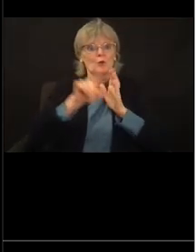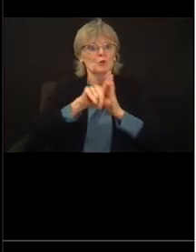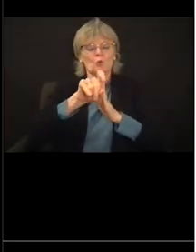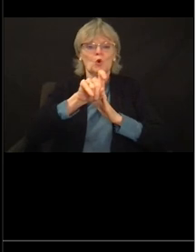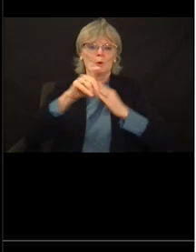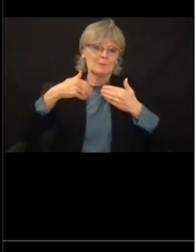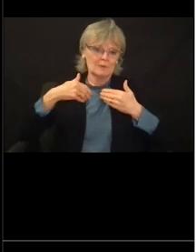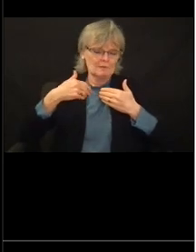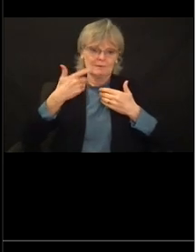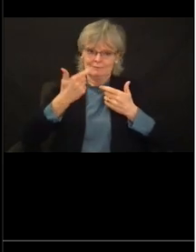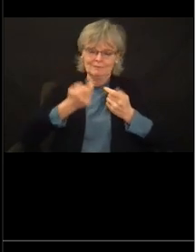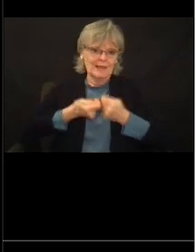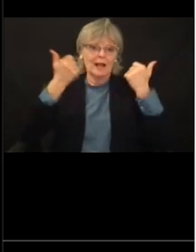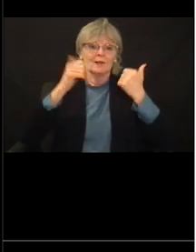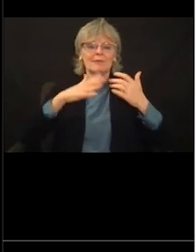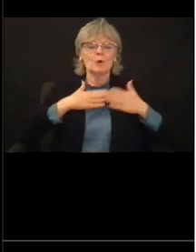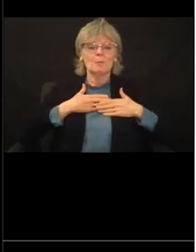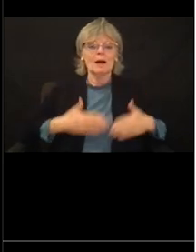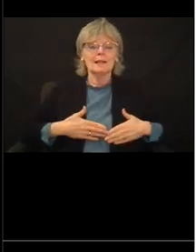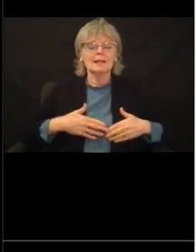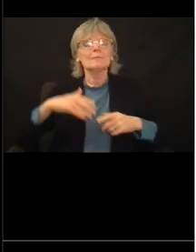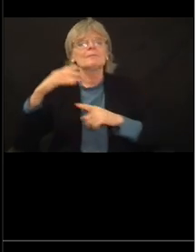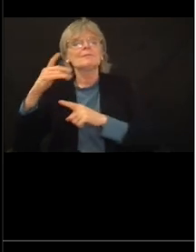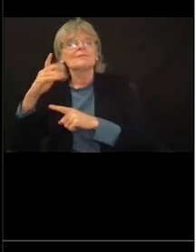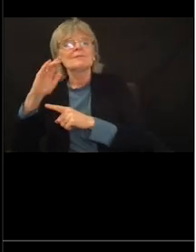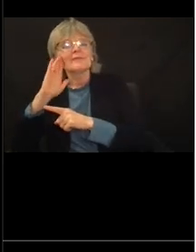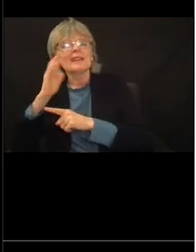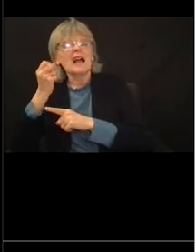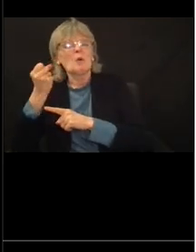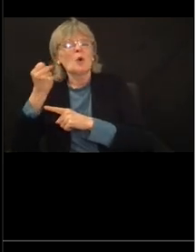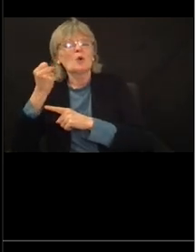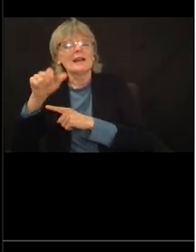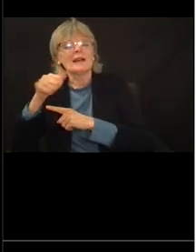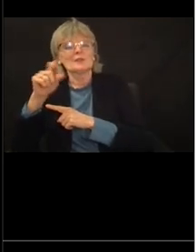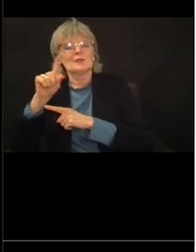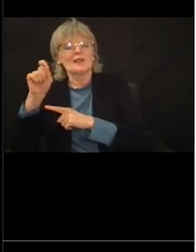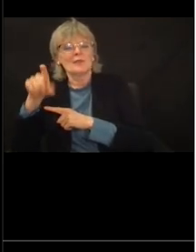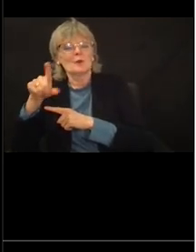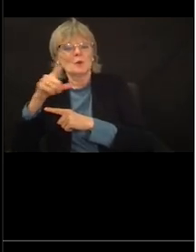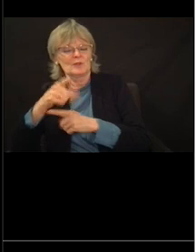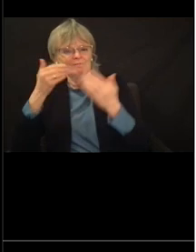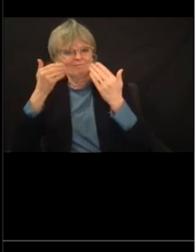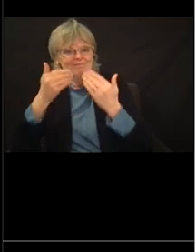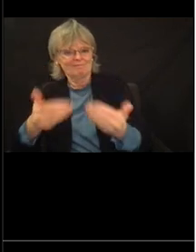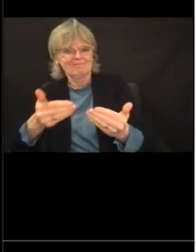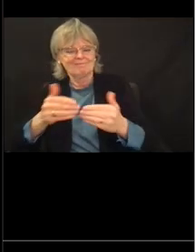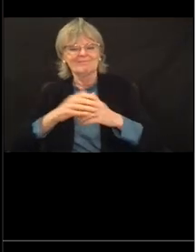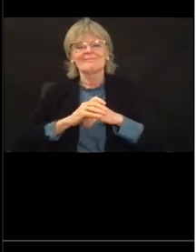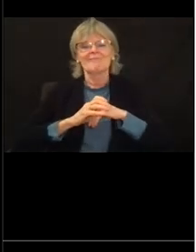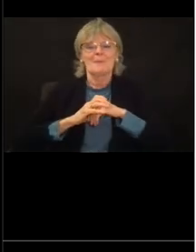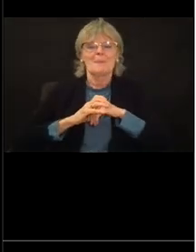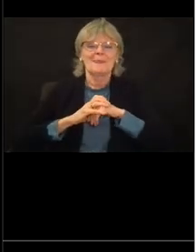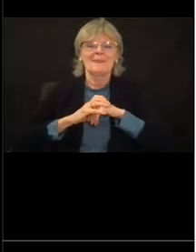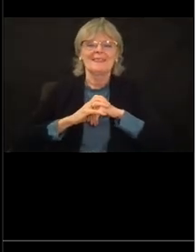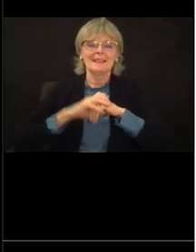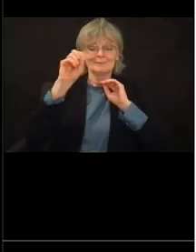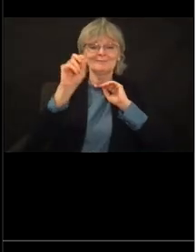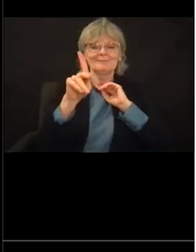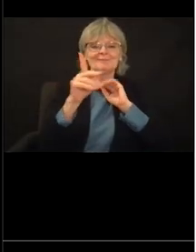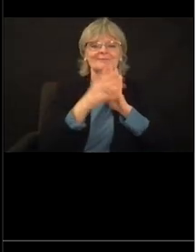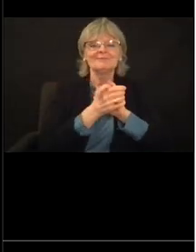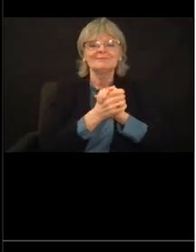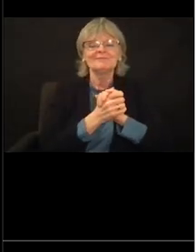going to hold on to the rest because I know you have some more fun things to share with us. So if you can continue on, that'd be great. All right,